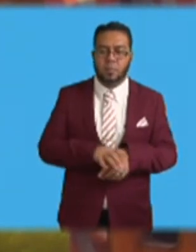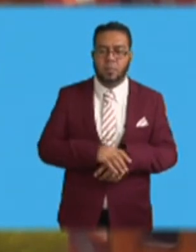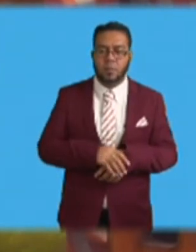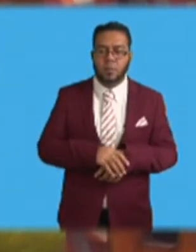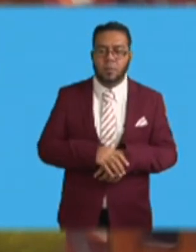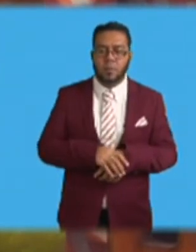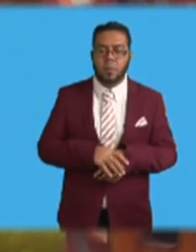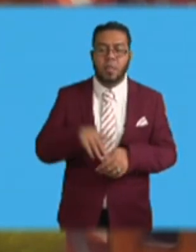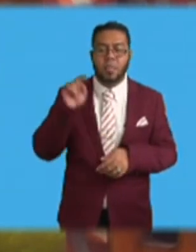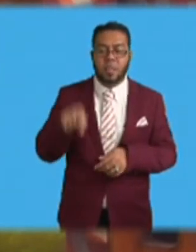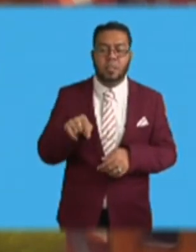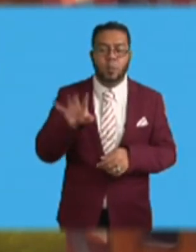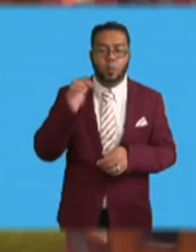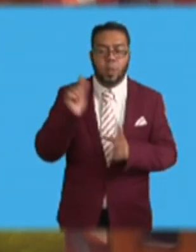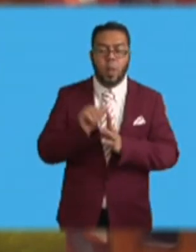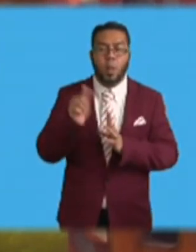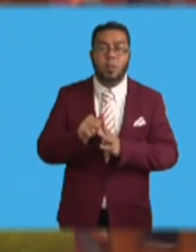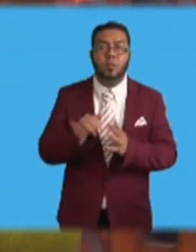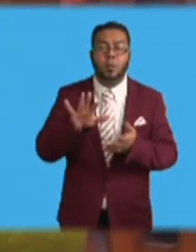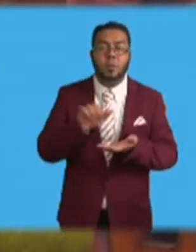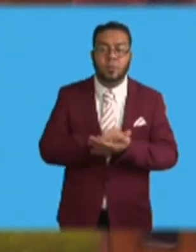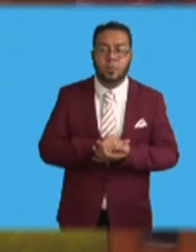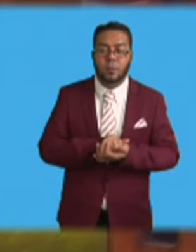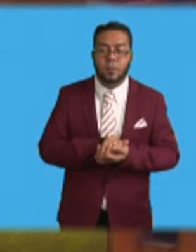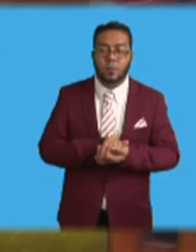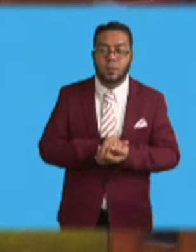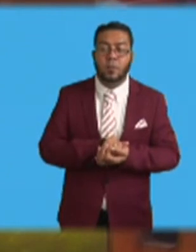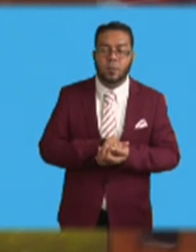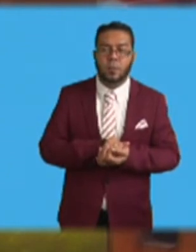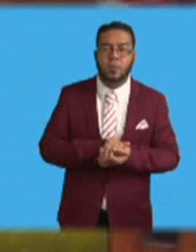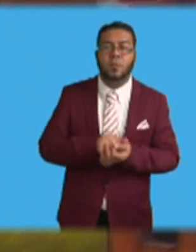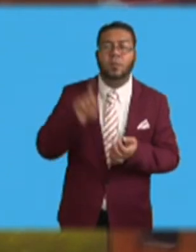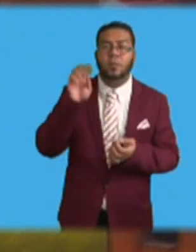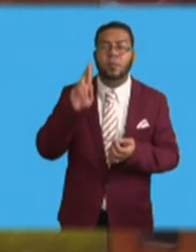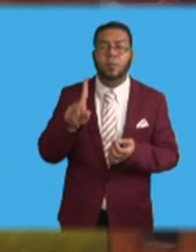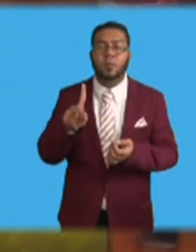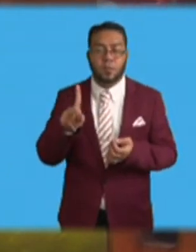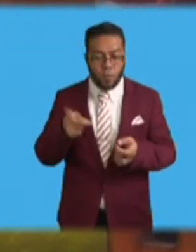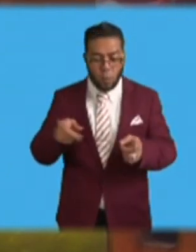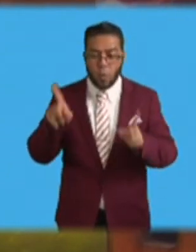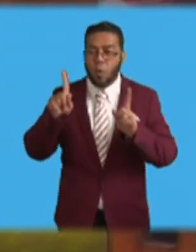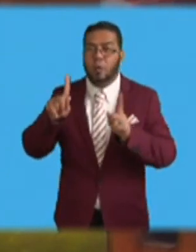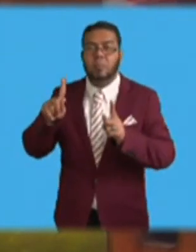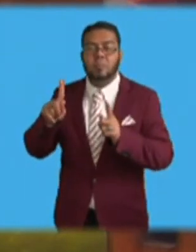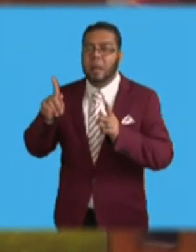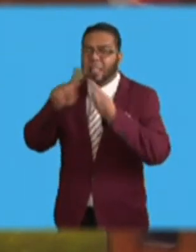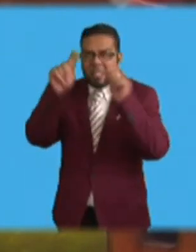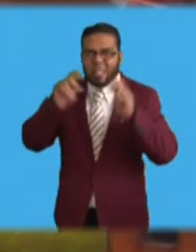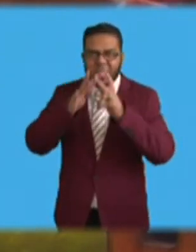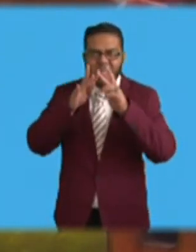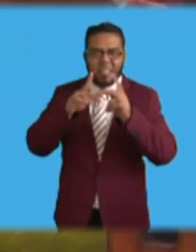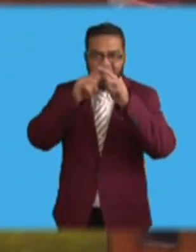These sites will also serve as depots for storage and distribution of the vaccine to temporary fixed sites and mobile tents. Then we have